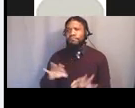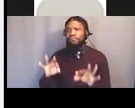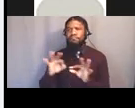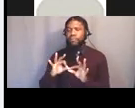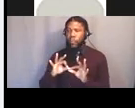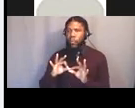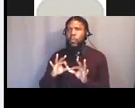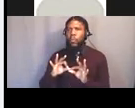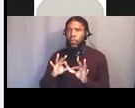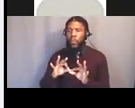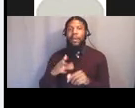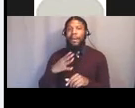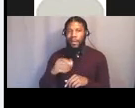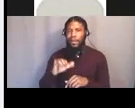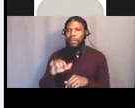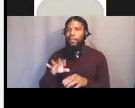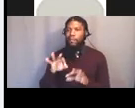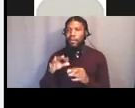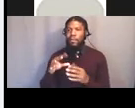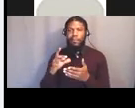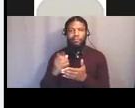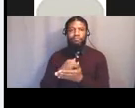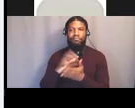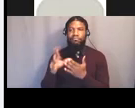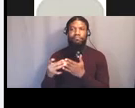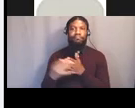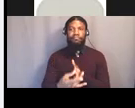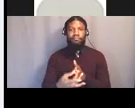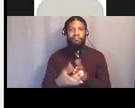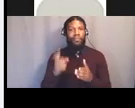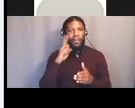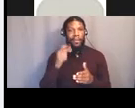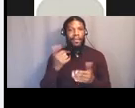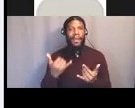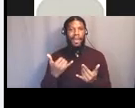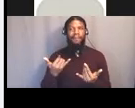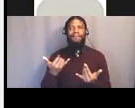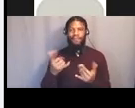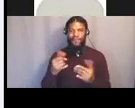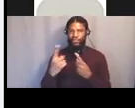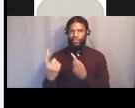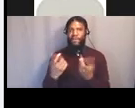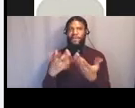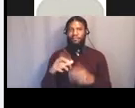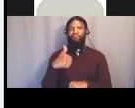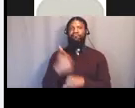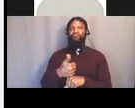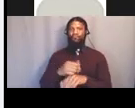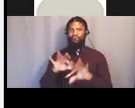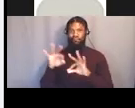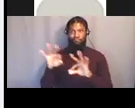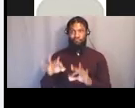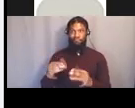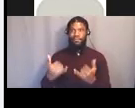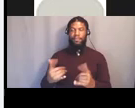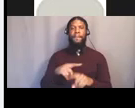perfect segue to what I think is our now fixed survey. But we want your energy, we want your